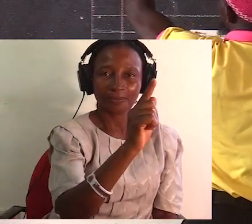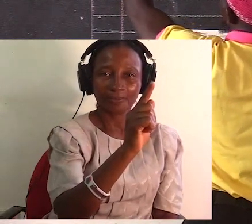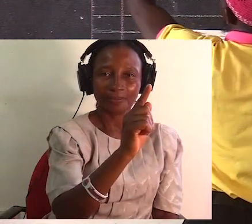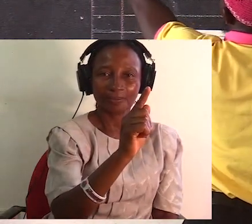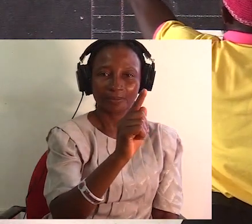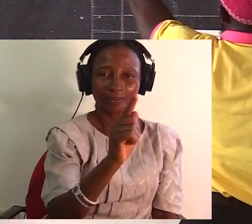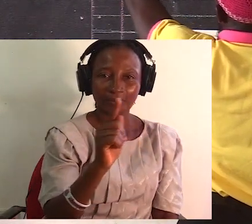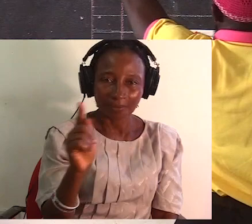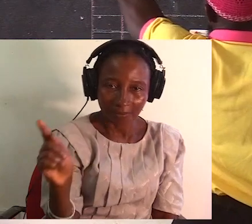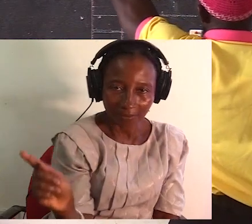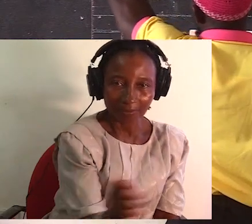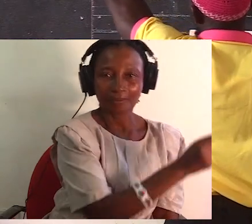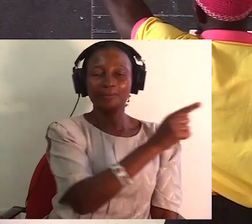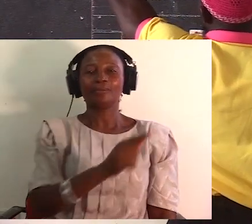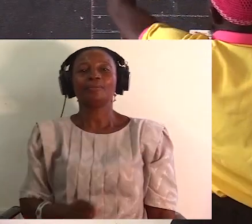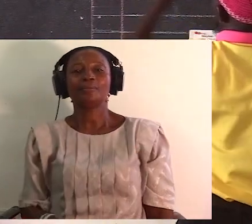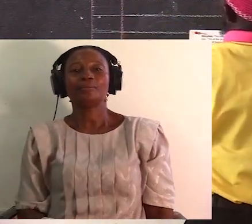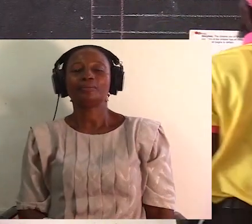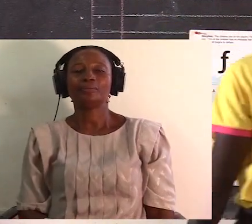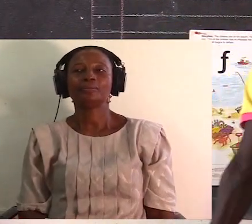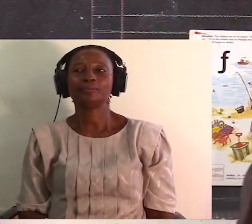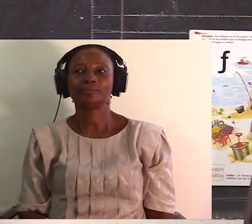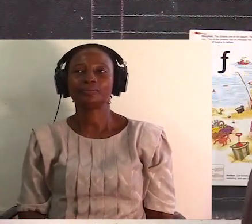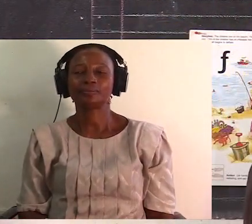curve, and across.